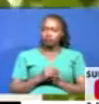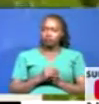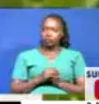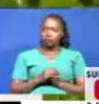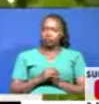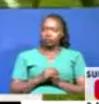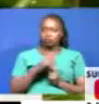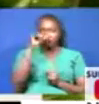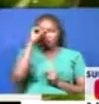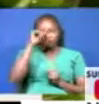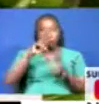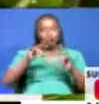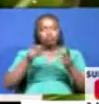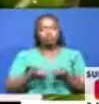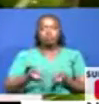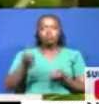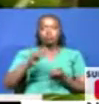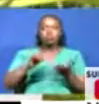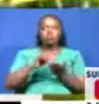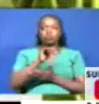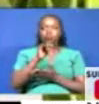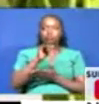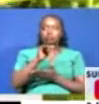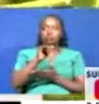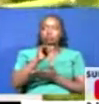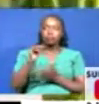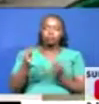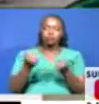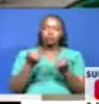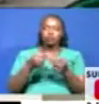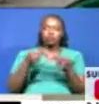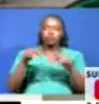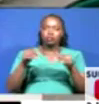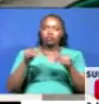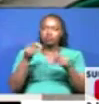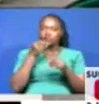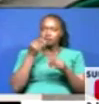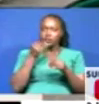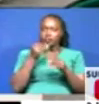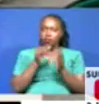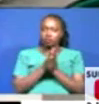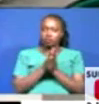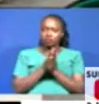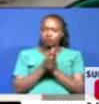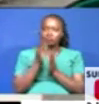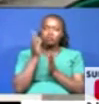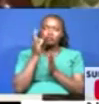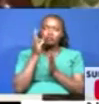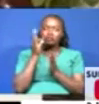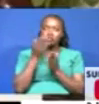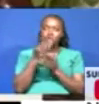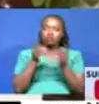The government seeks to increase exports to meet demand for safe and high-quality food. Horticulture Group's director Benjamin